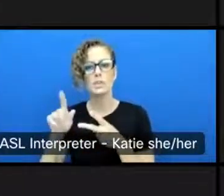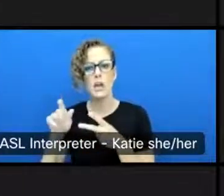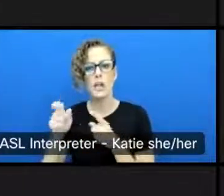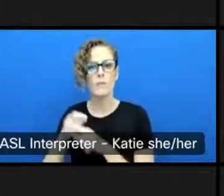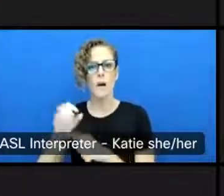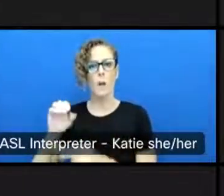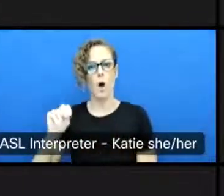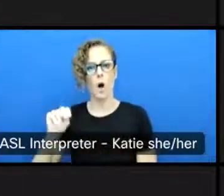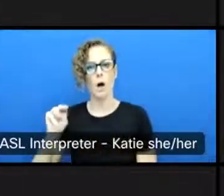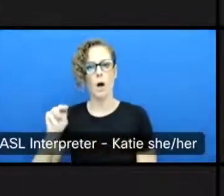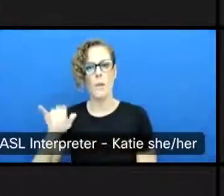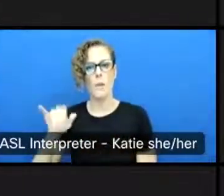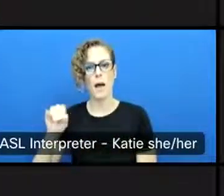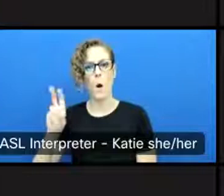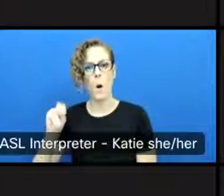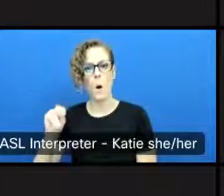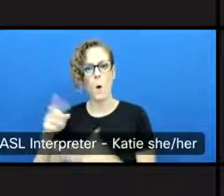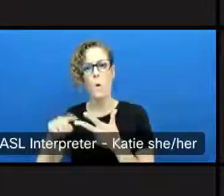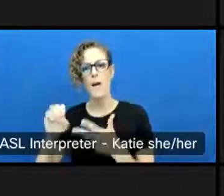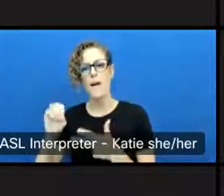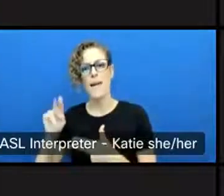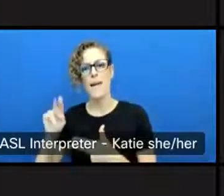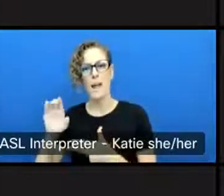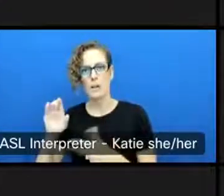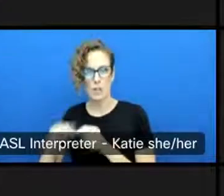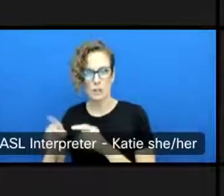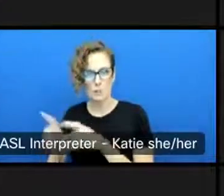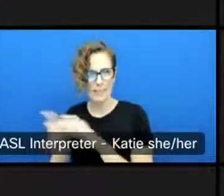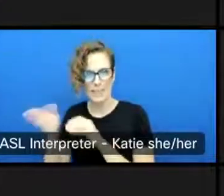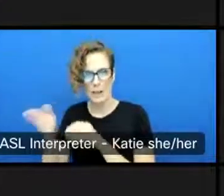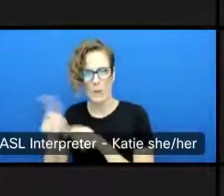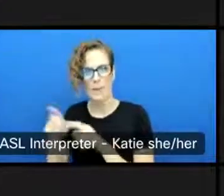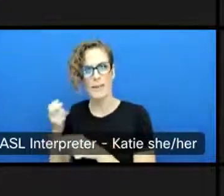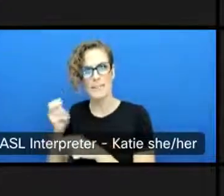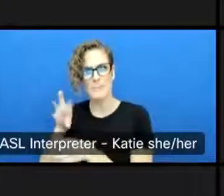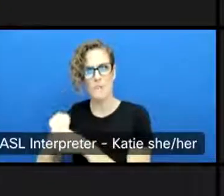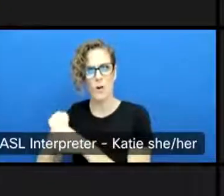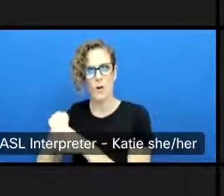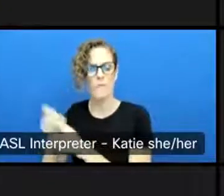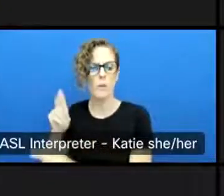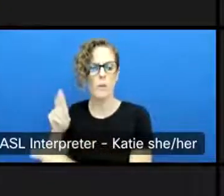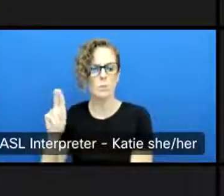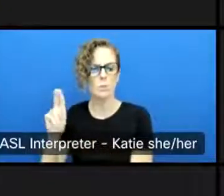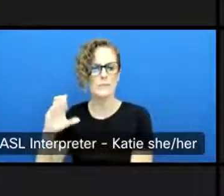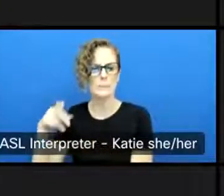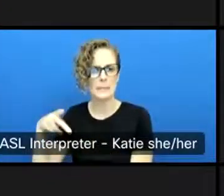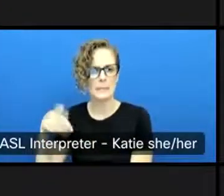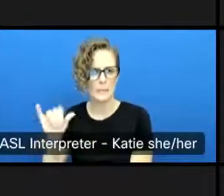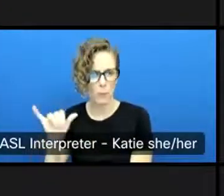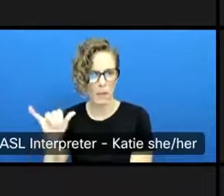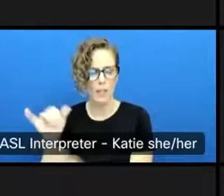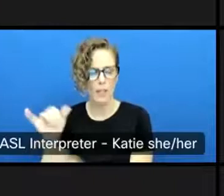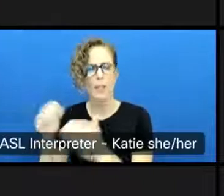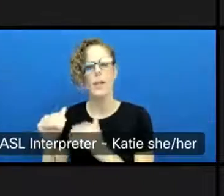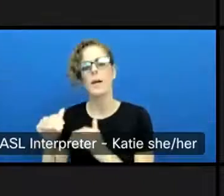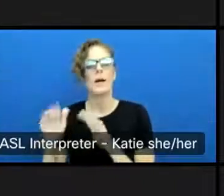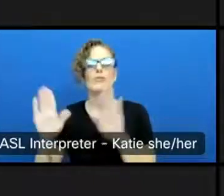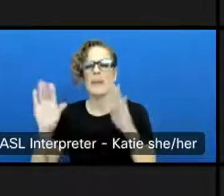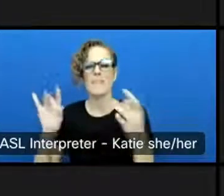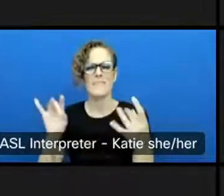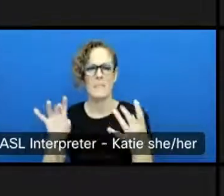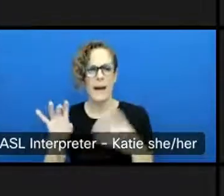community services department, and working specifically with their vendors. And the same thing on our end. I think I mentioned to folks, we went down to Valley Mountain